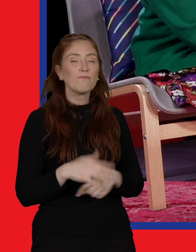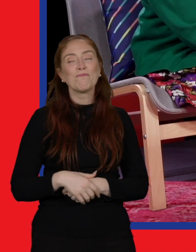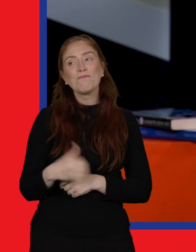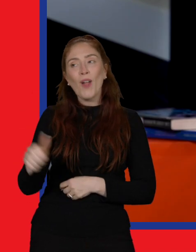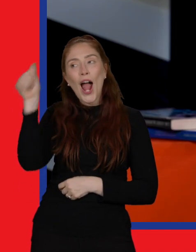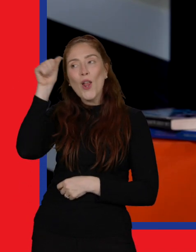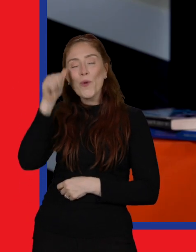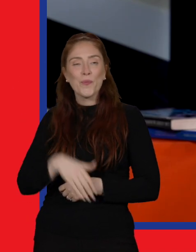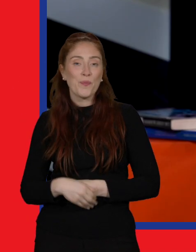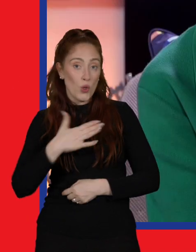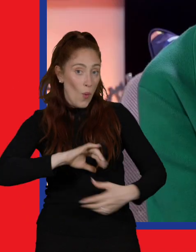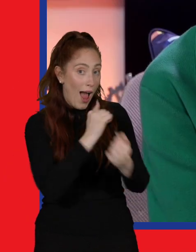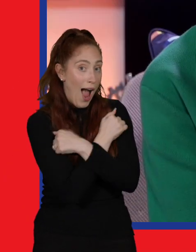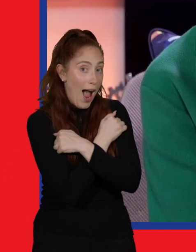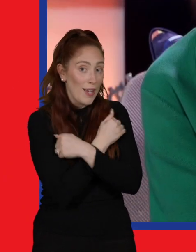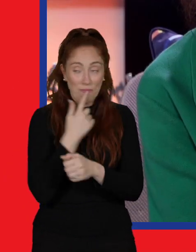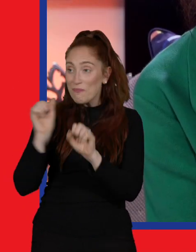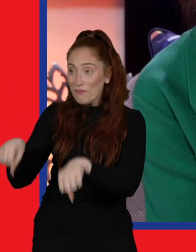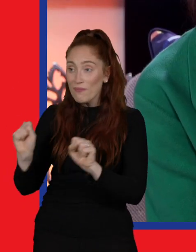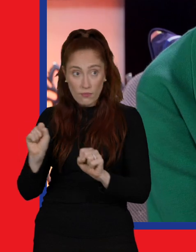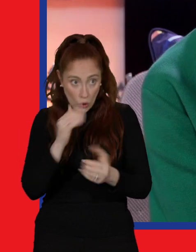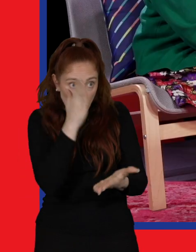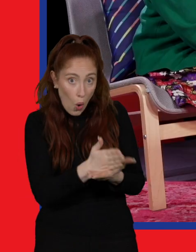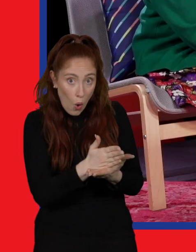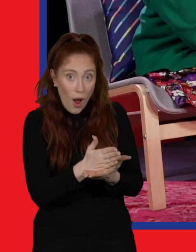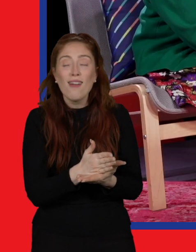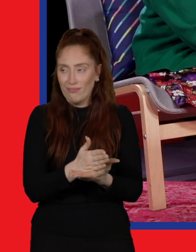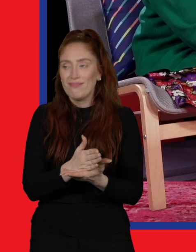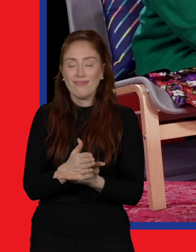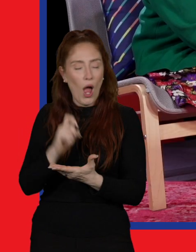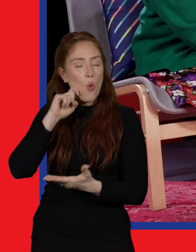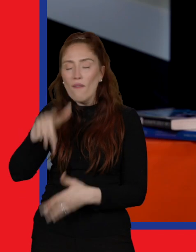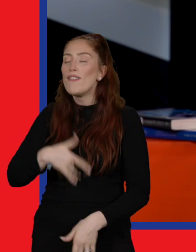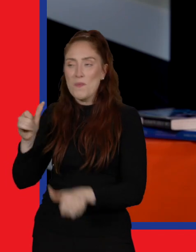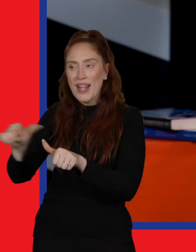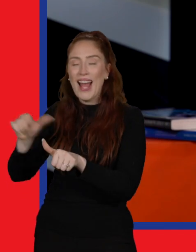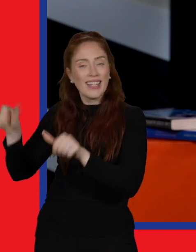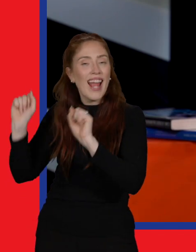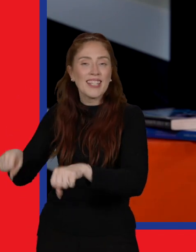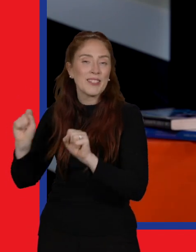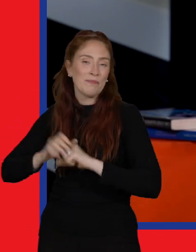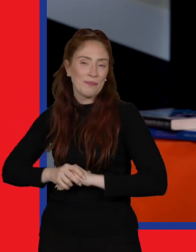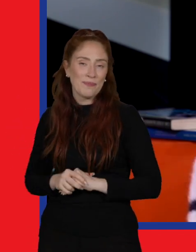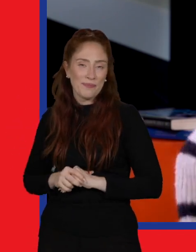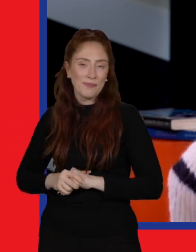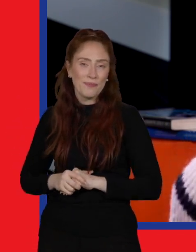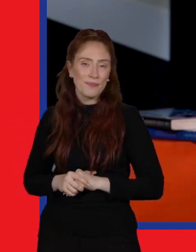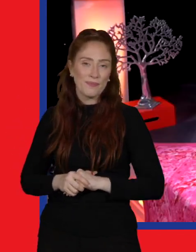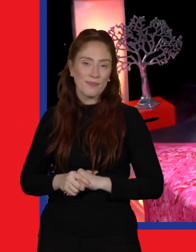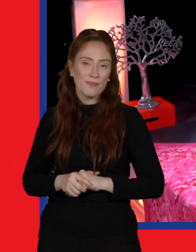too. Yeah, I know. Would you like me to give you a hug? Yes. Are you sure? Yes, that would make me feel a little bit